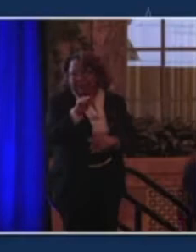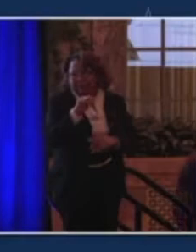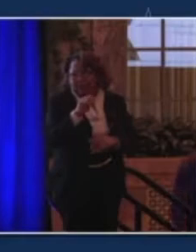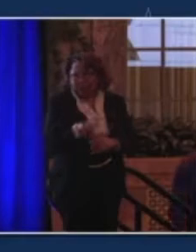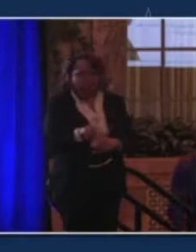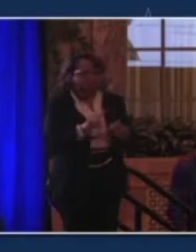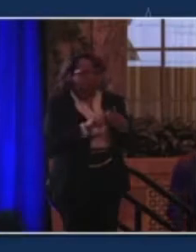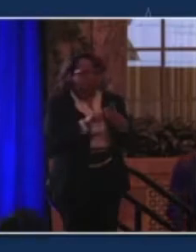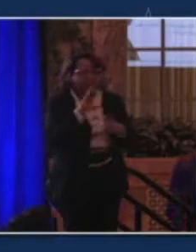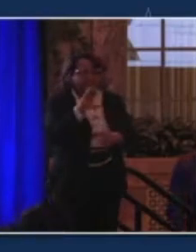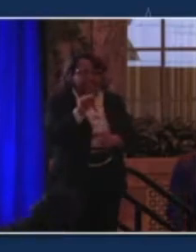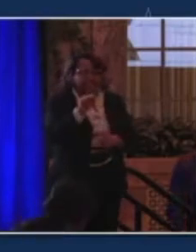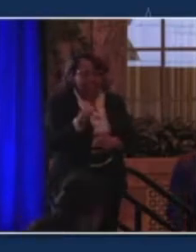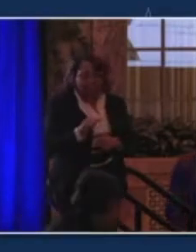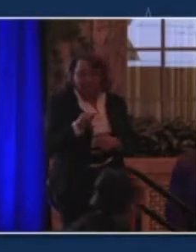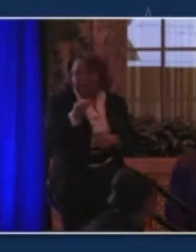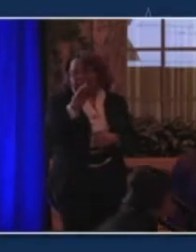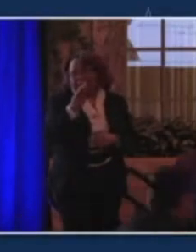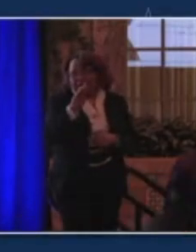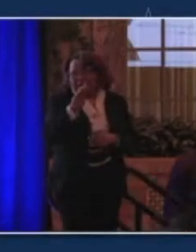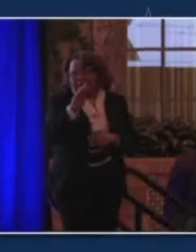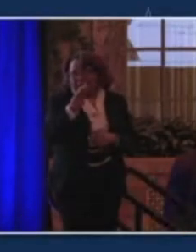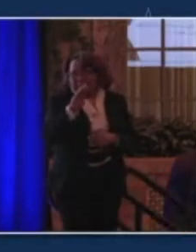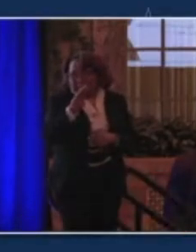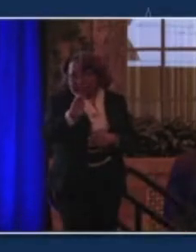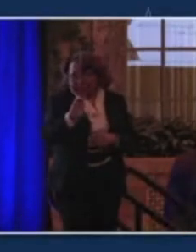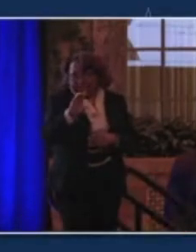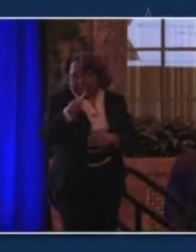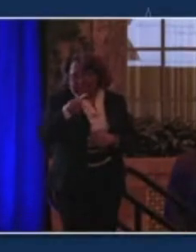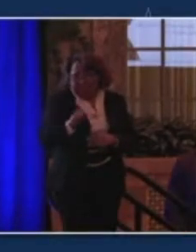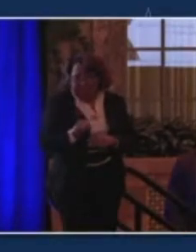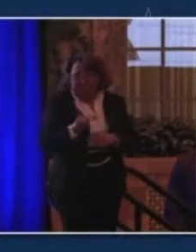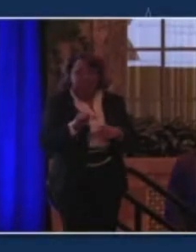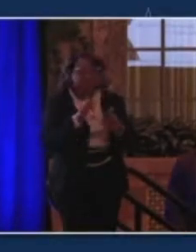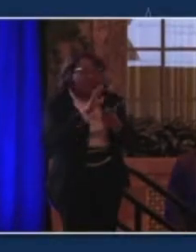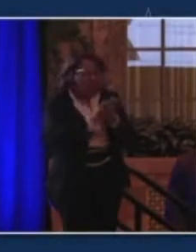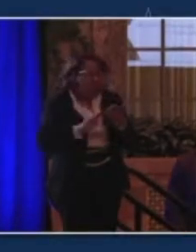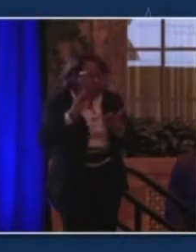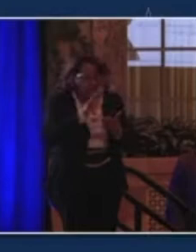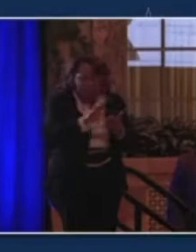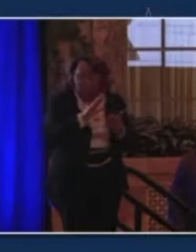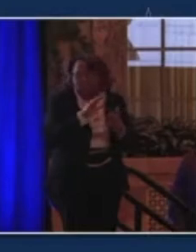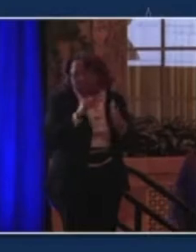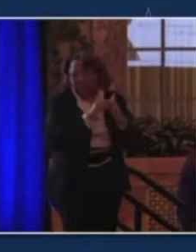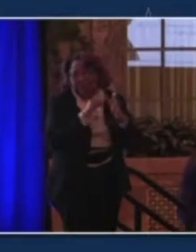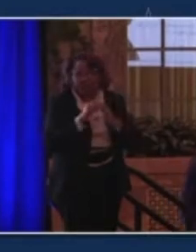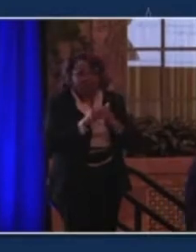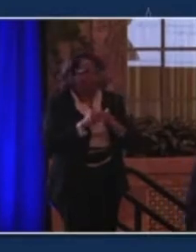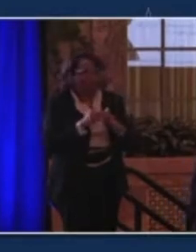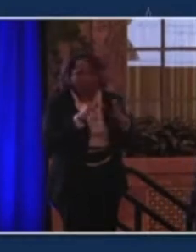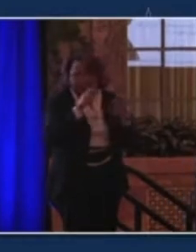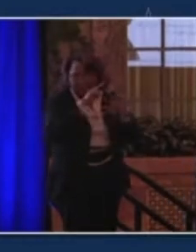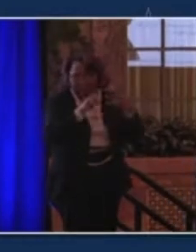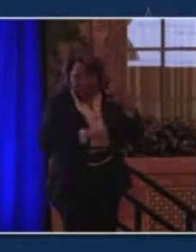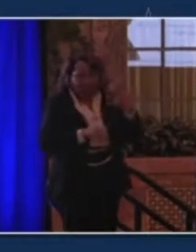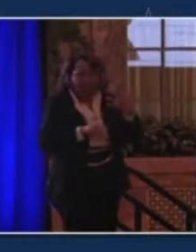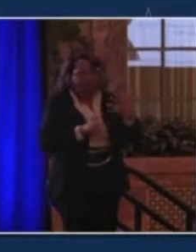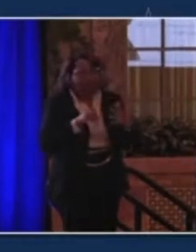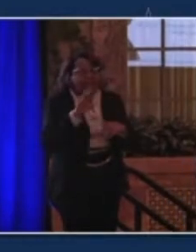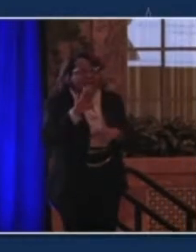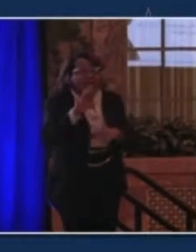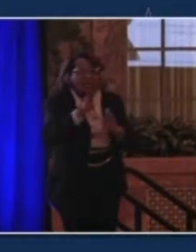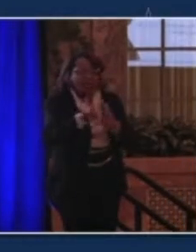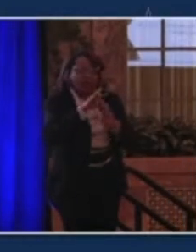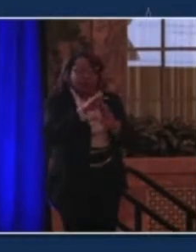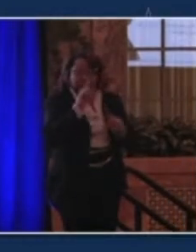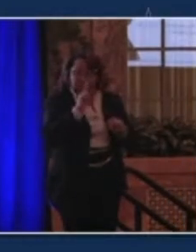of Education, city colleges, and other key agencies. His appointments wouldn't be able to remove